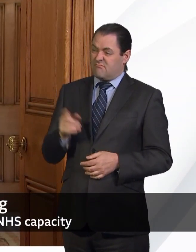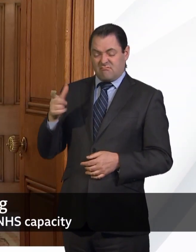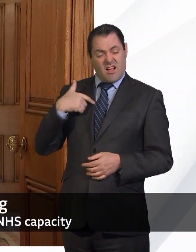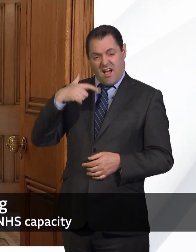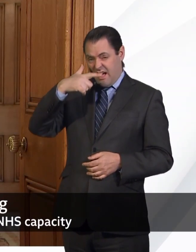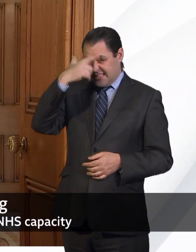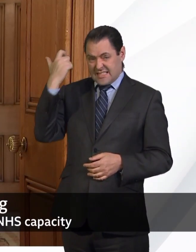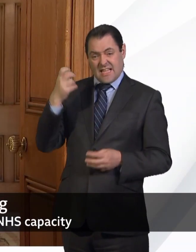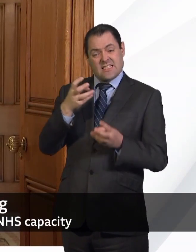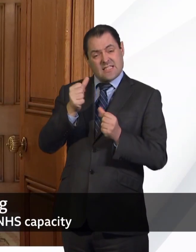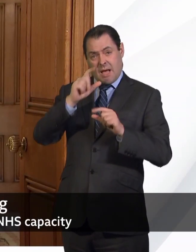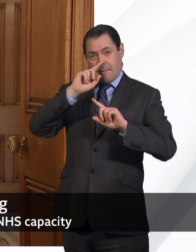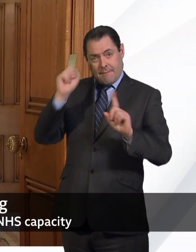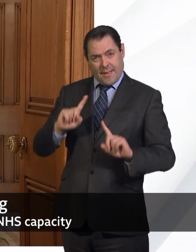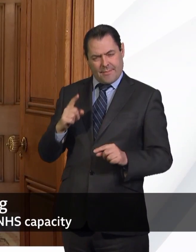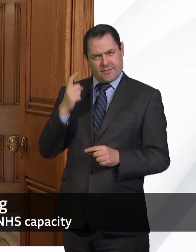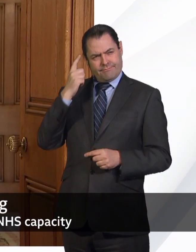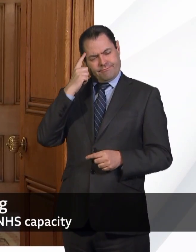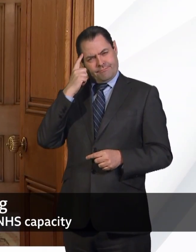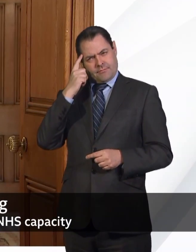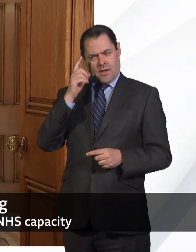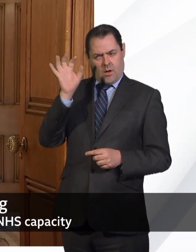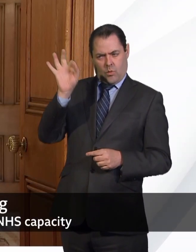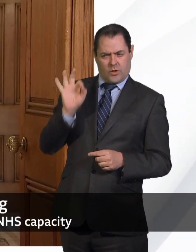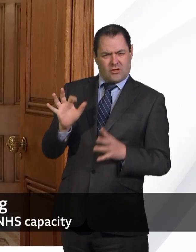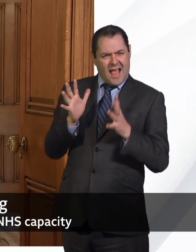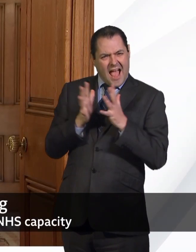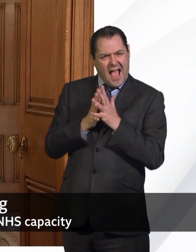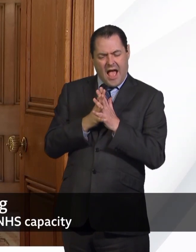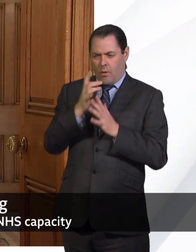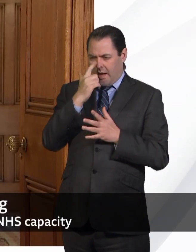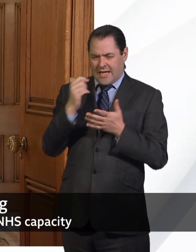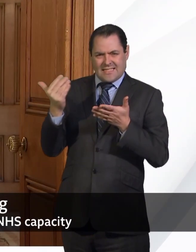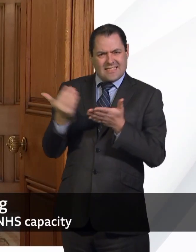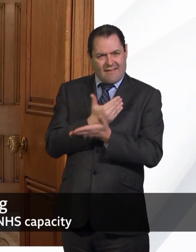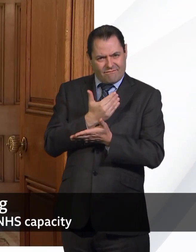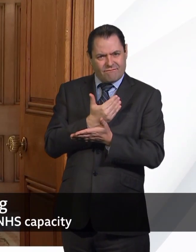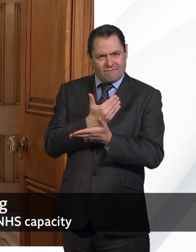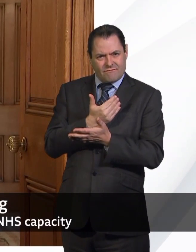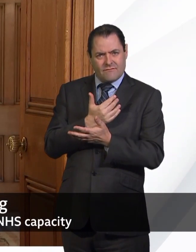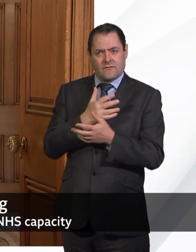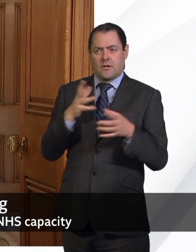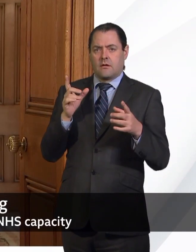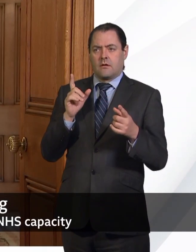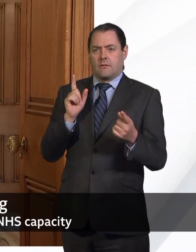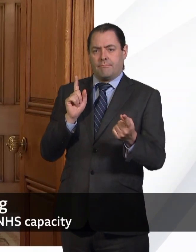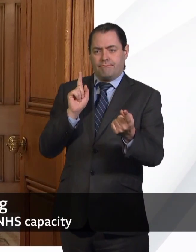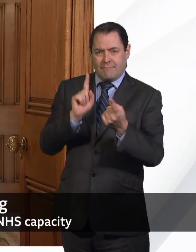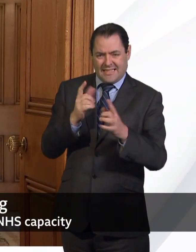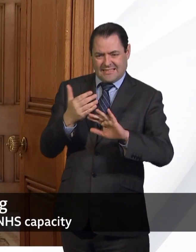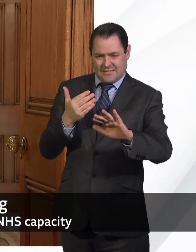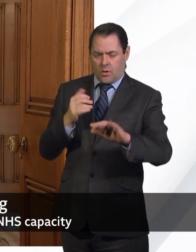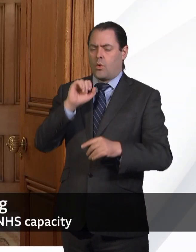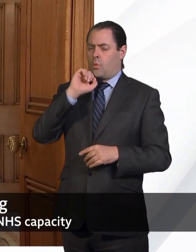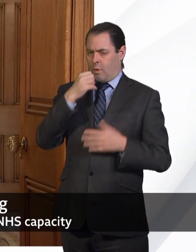people will have questions as to how to do all of this safely, and we will publish guidance on these changes